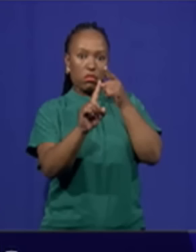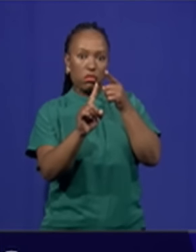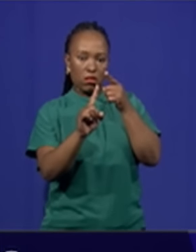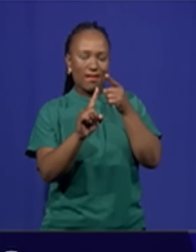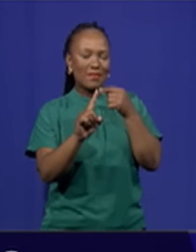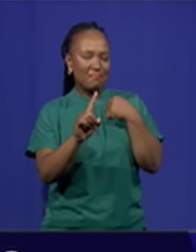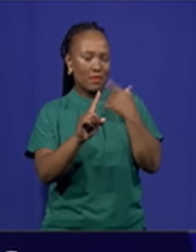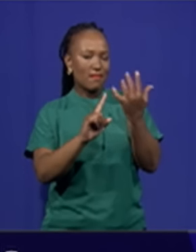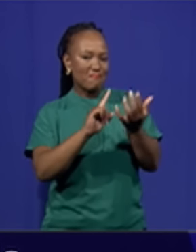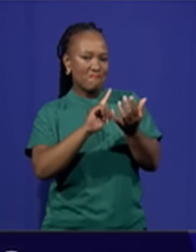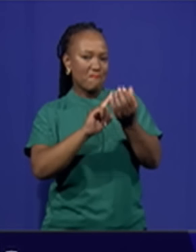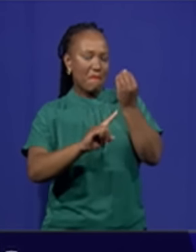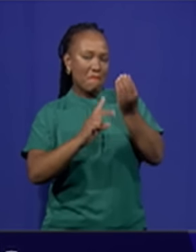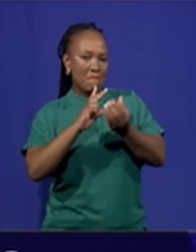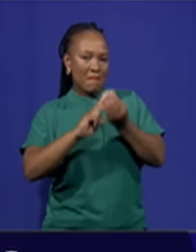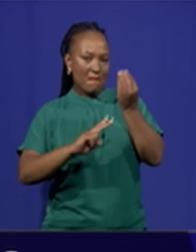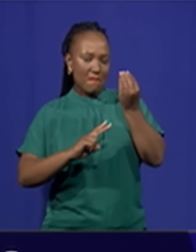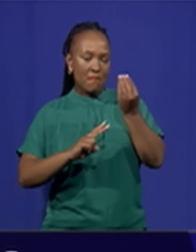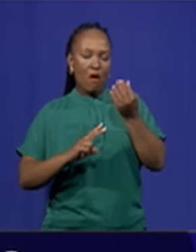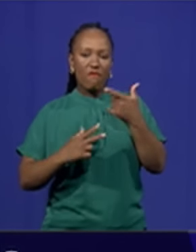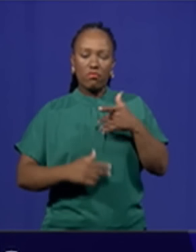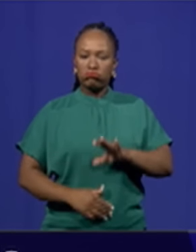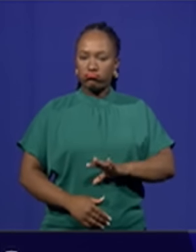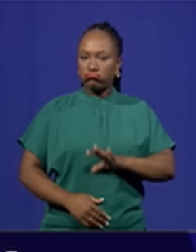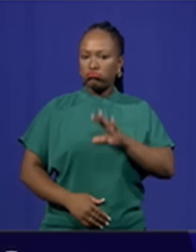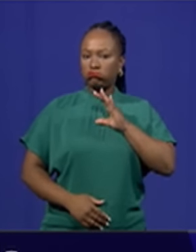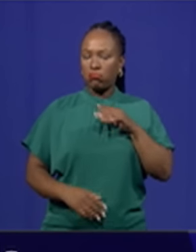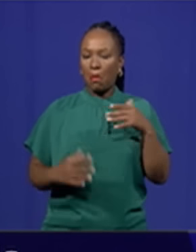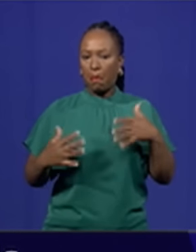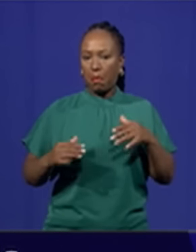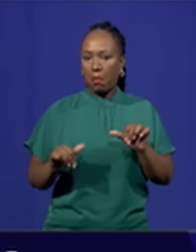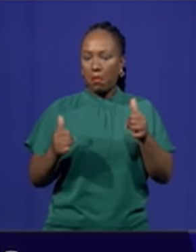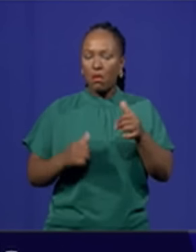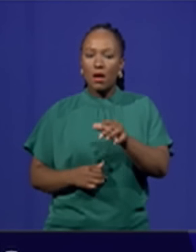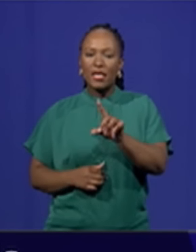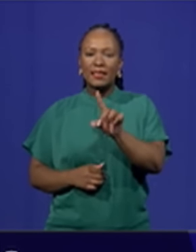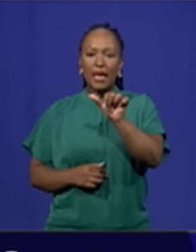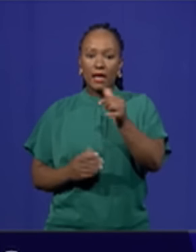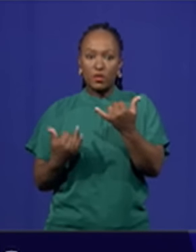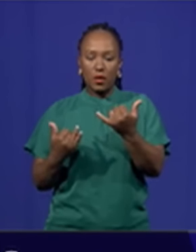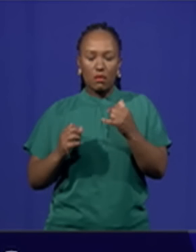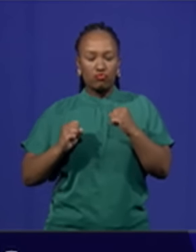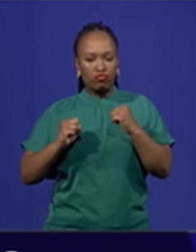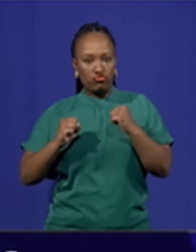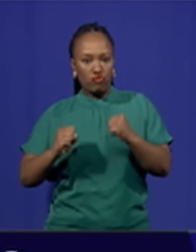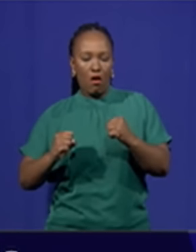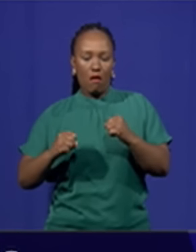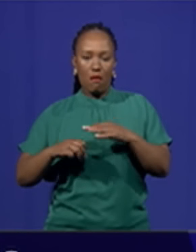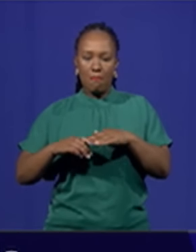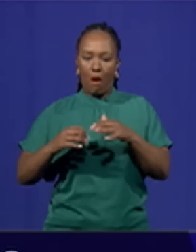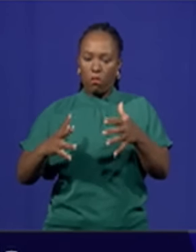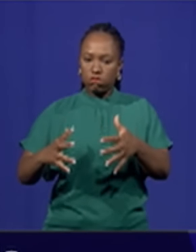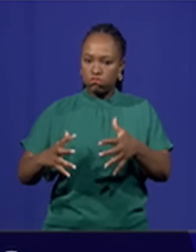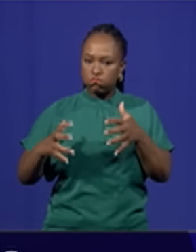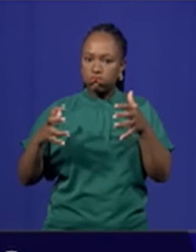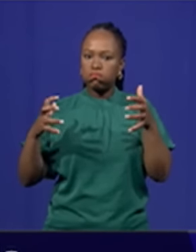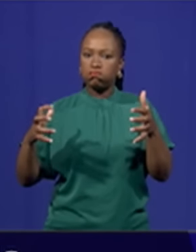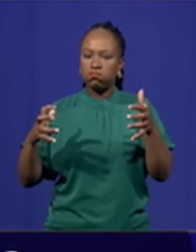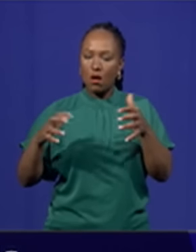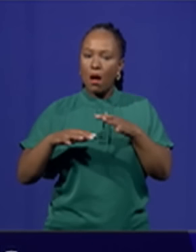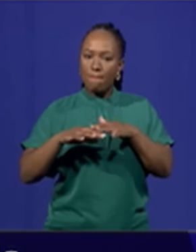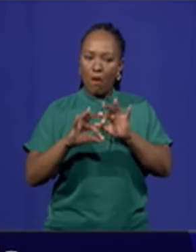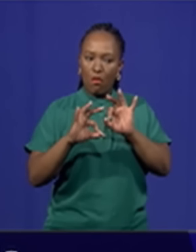pride and complete confidence. The DA today is stronger, larger, more relevant, and